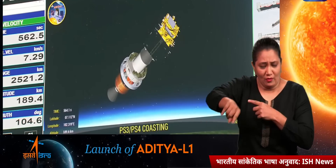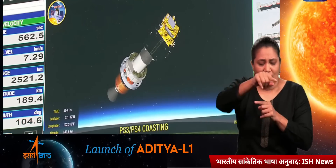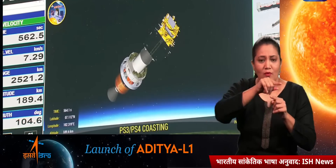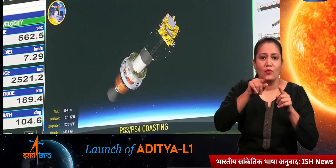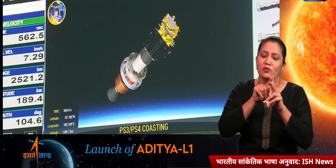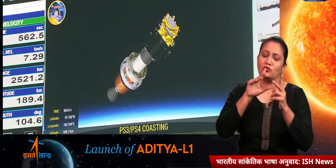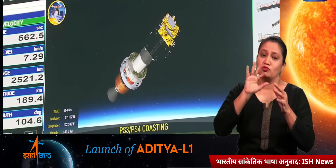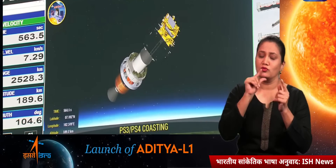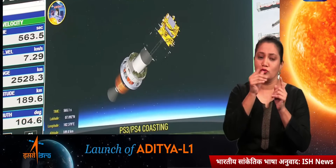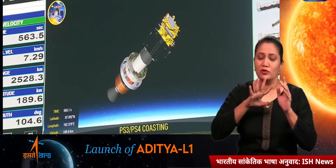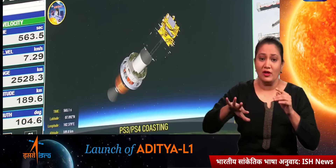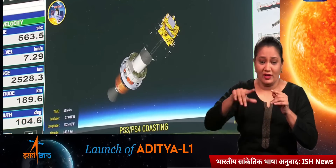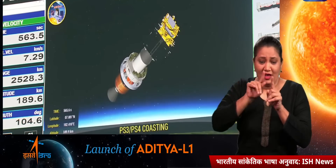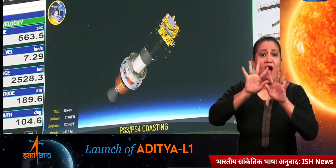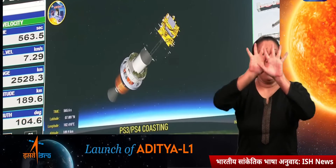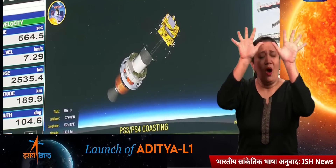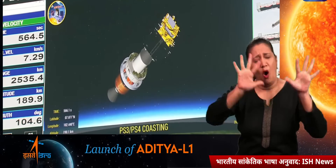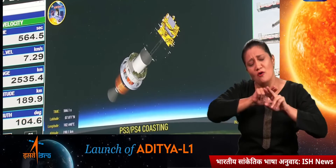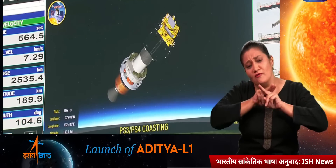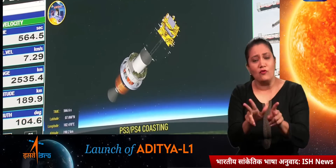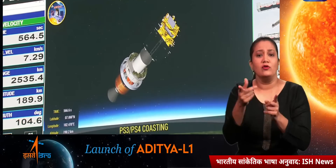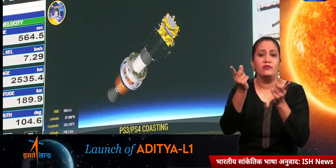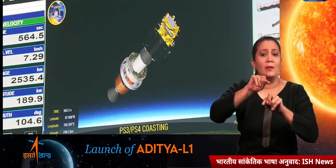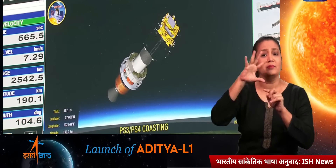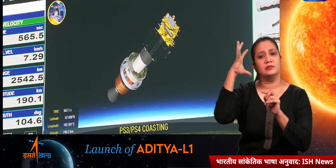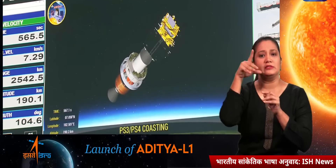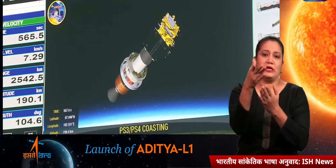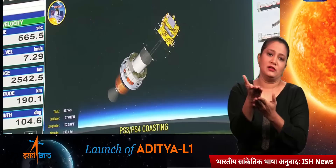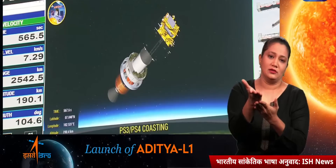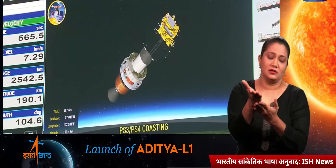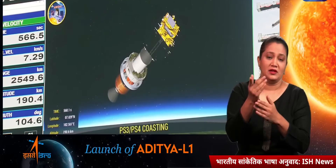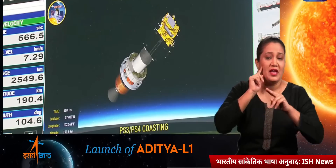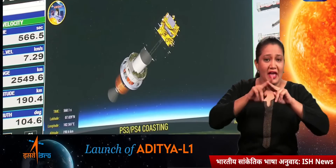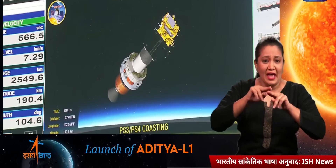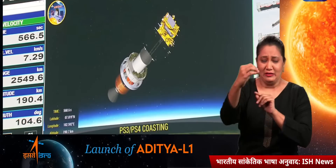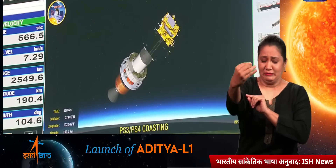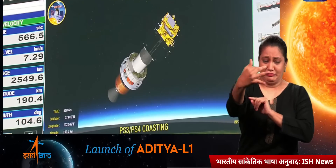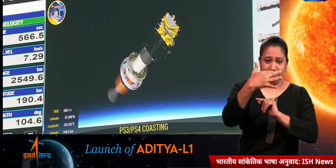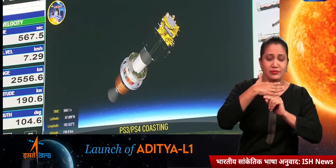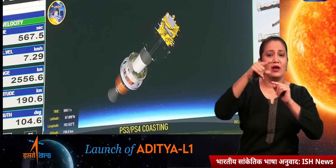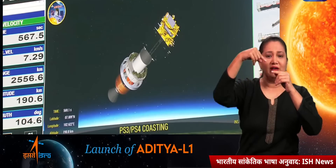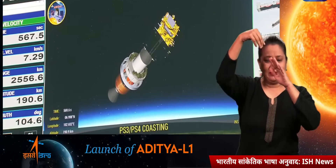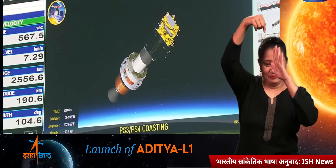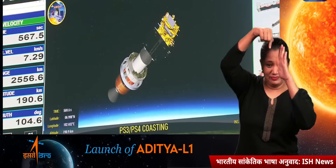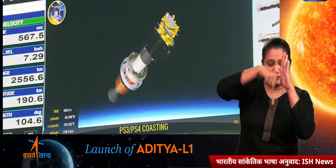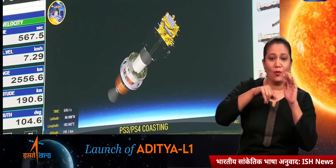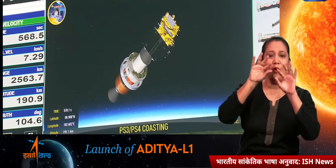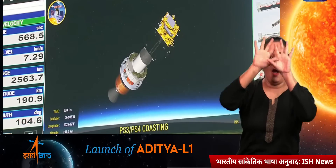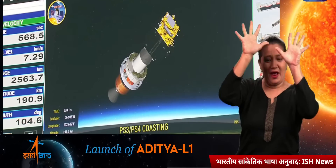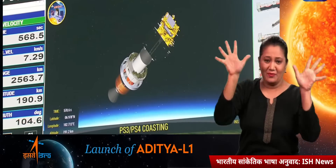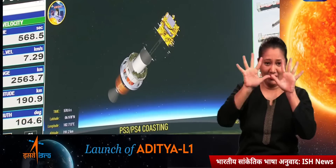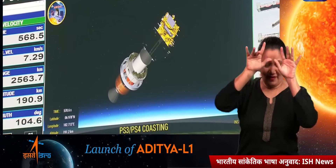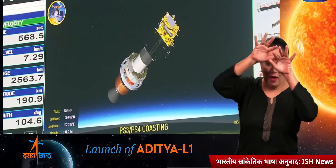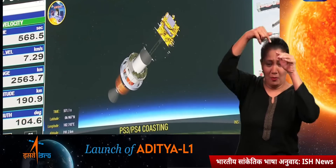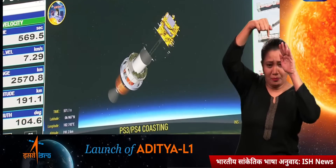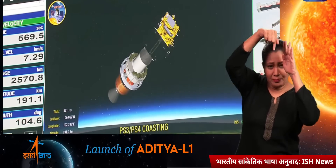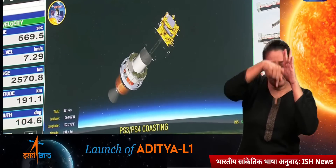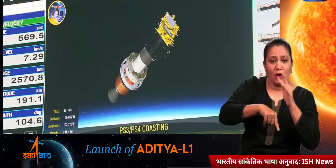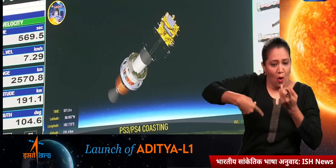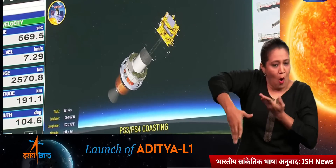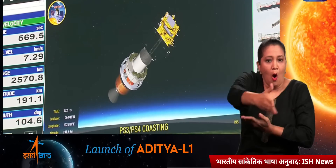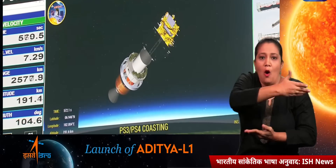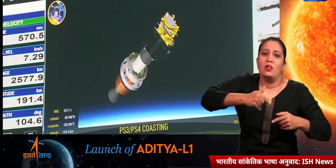the universe, while the energy of sun, after having filtered by the atmosphere, is available for the sustenance of